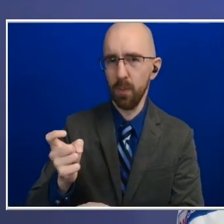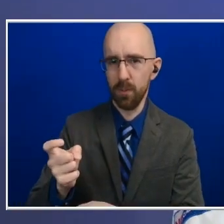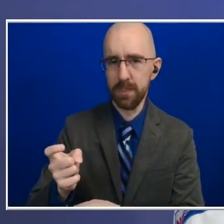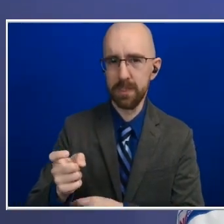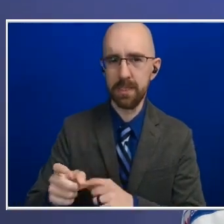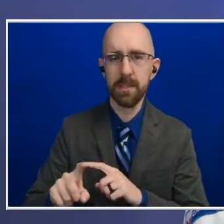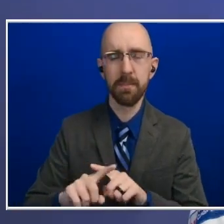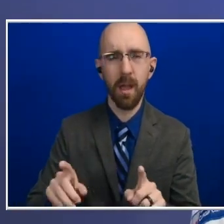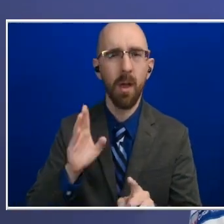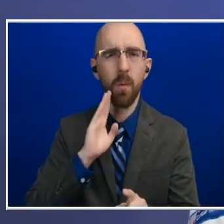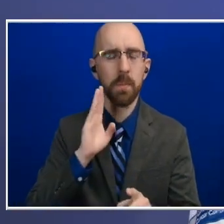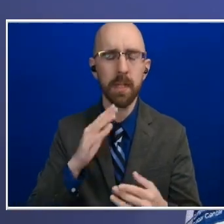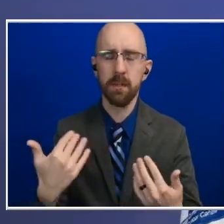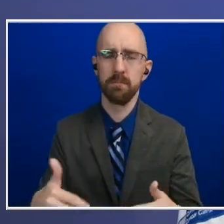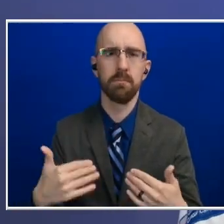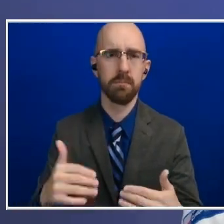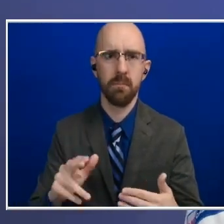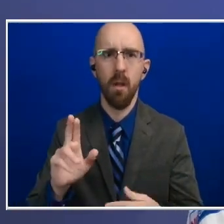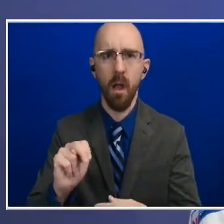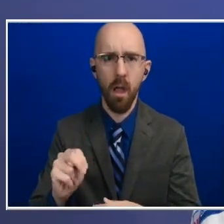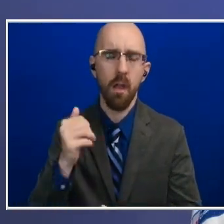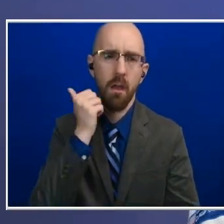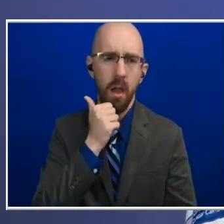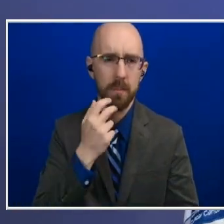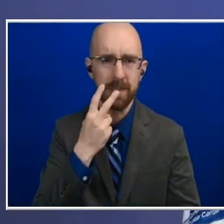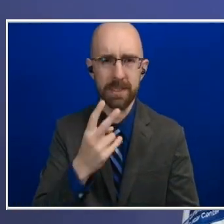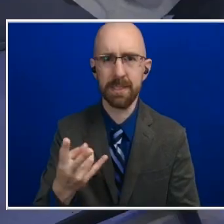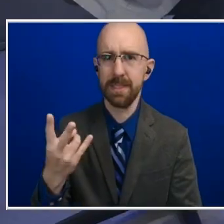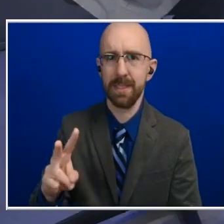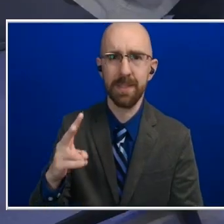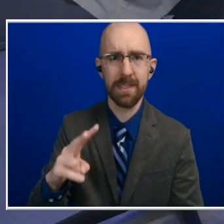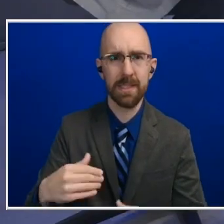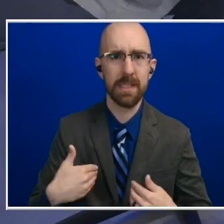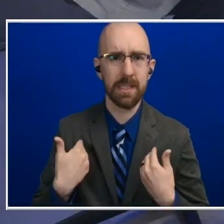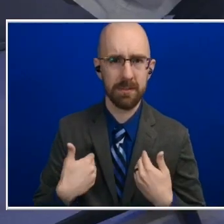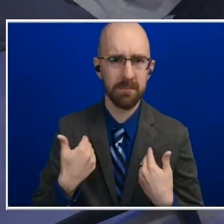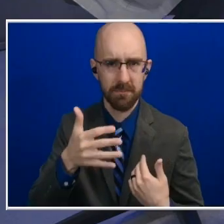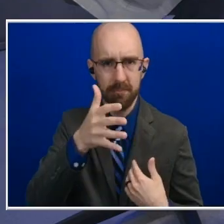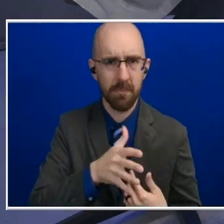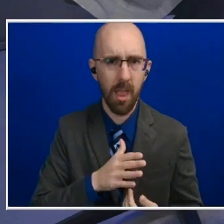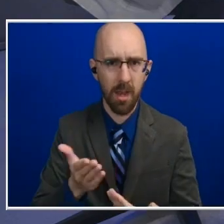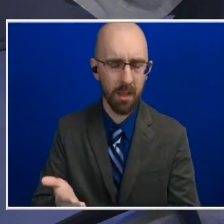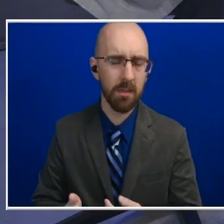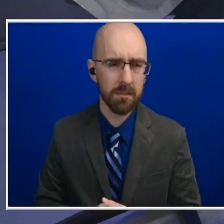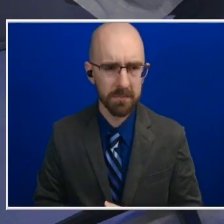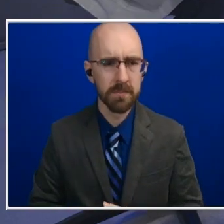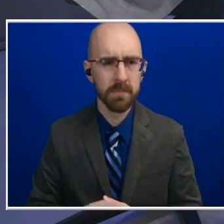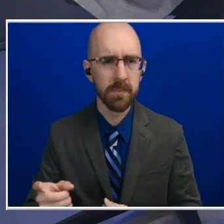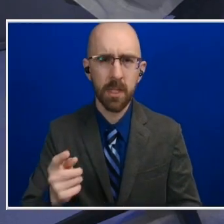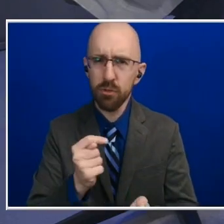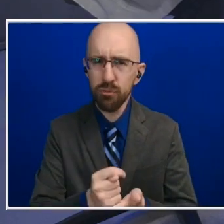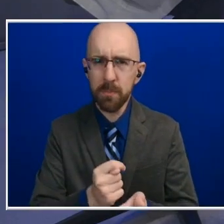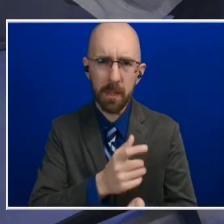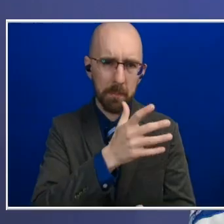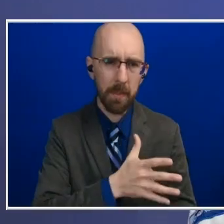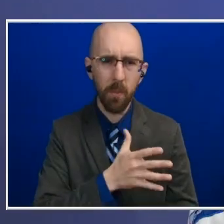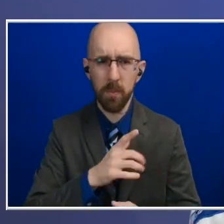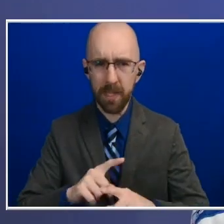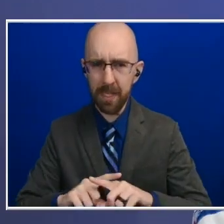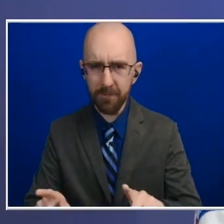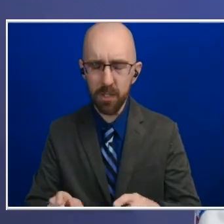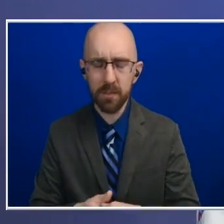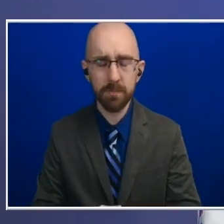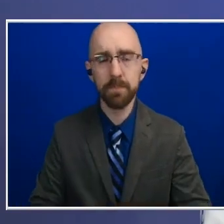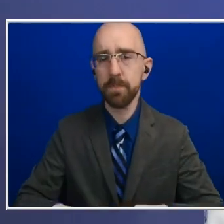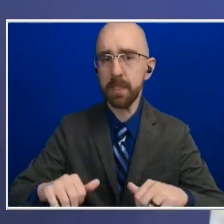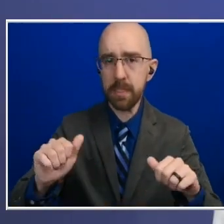exceptionally uncommon to see that in a 17-year-old young man. Does the treatment differ between men and women? It can. So I'll start by saying